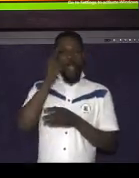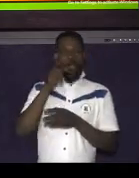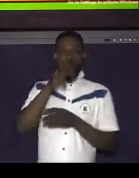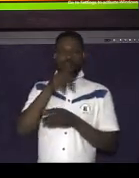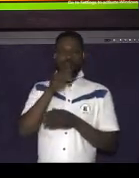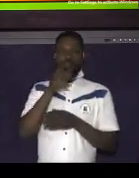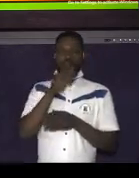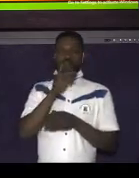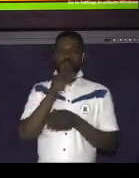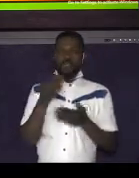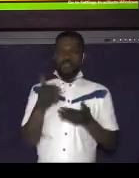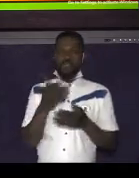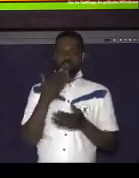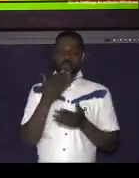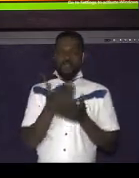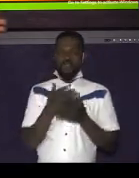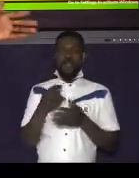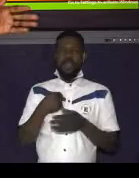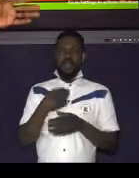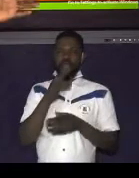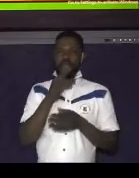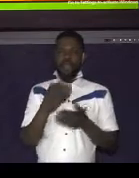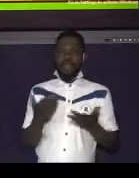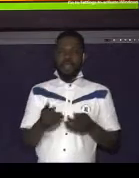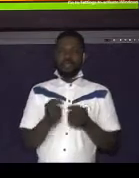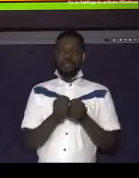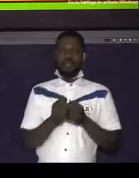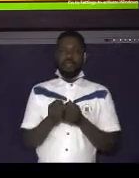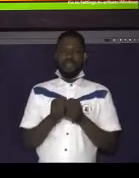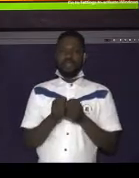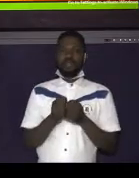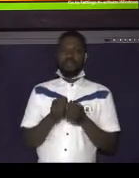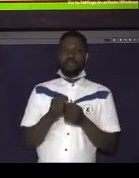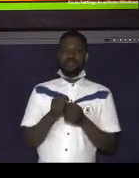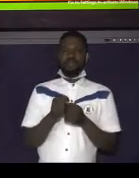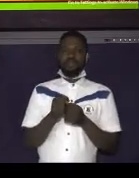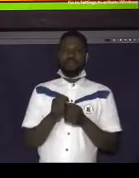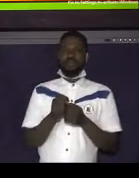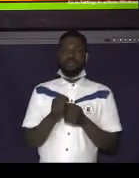here. Good. We are here together.